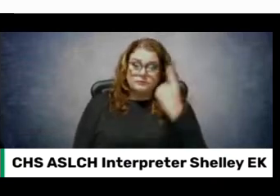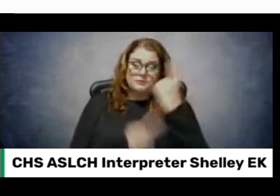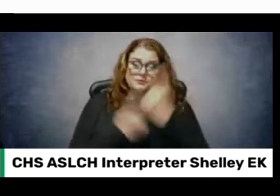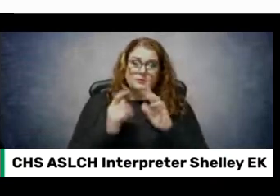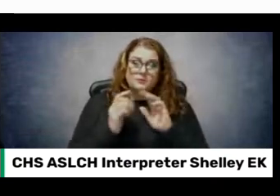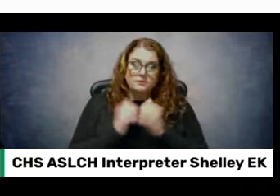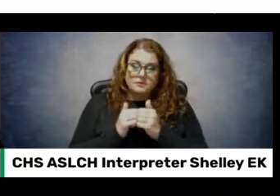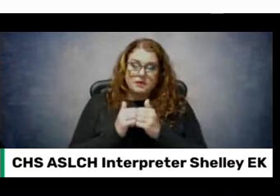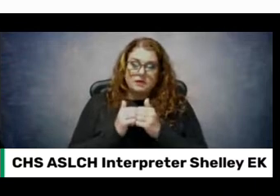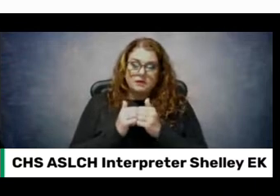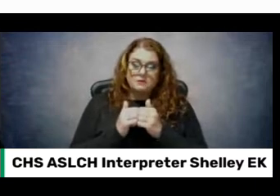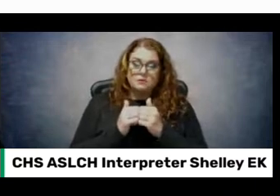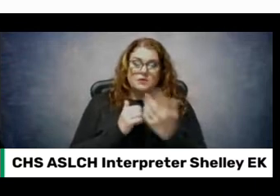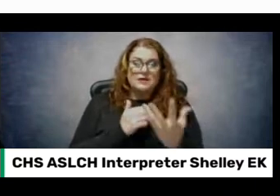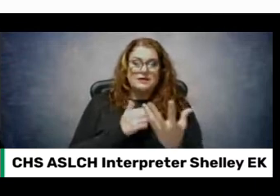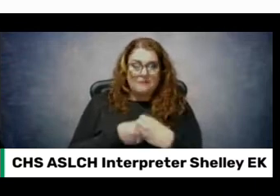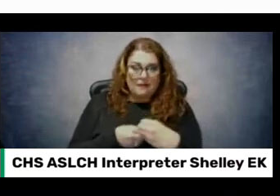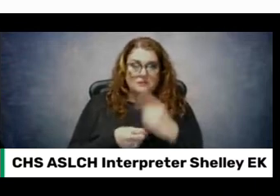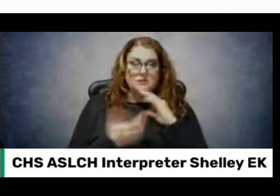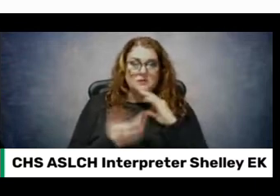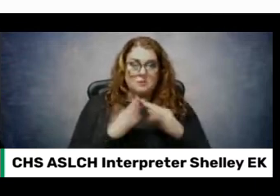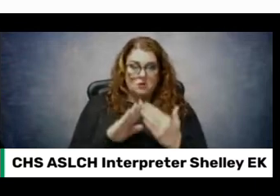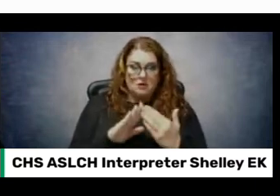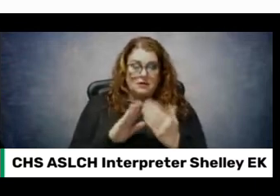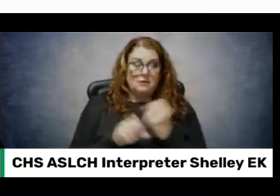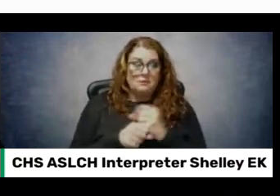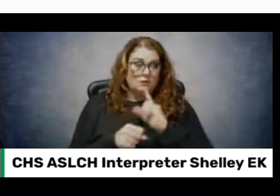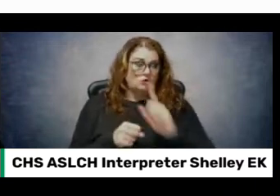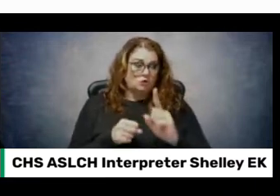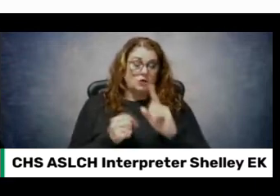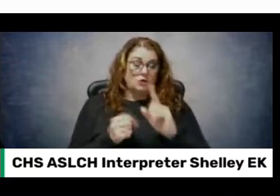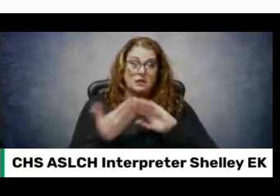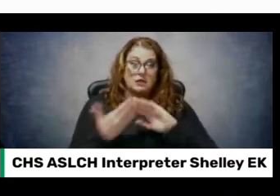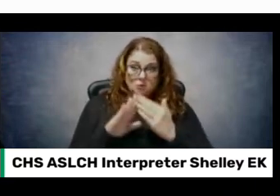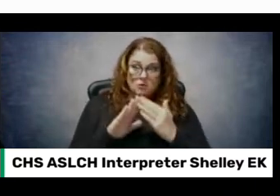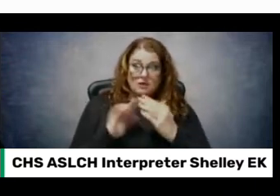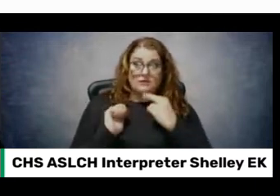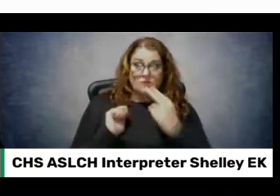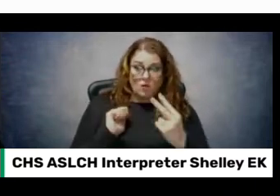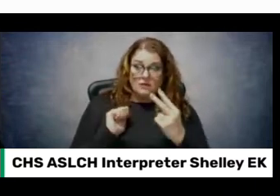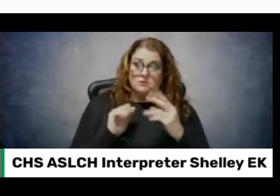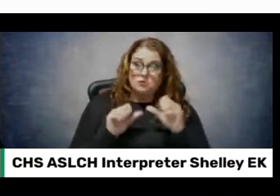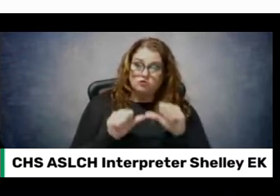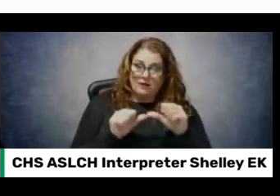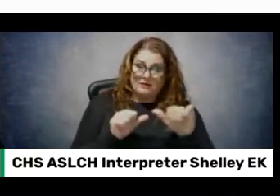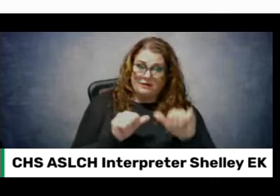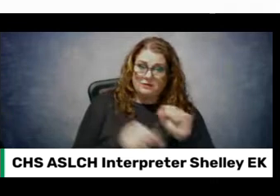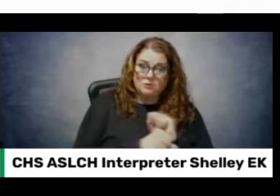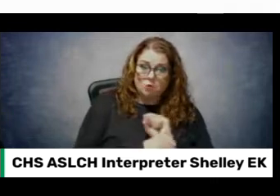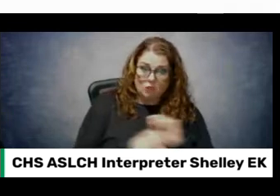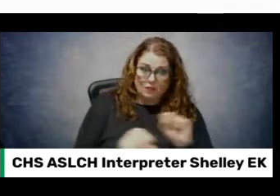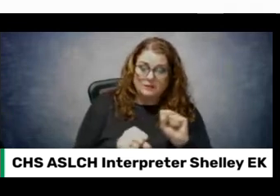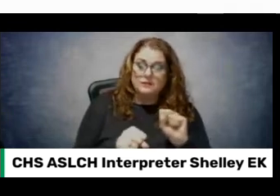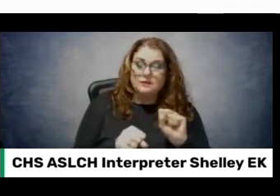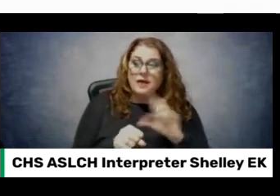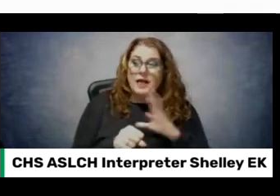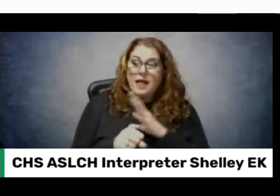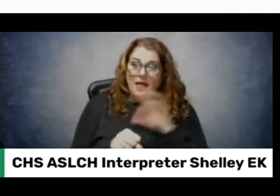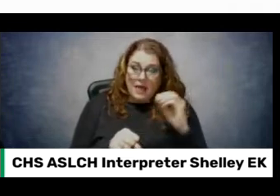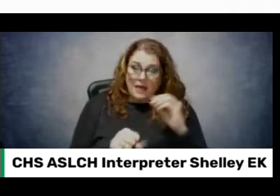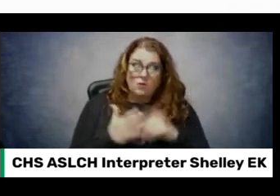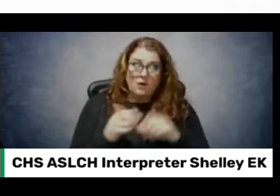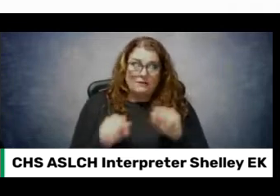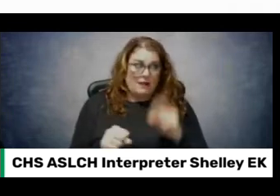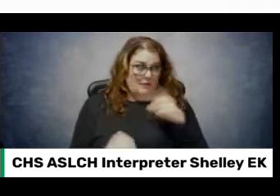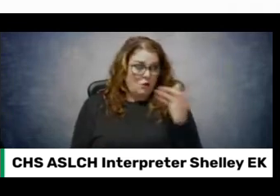we deepen community engagement and continue to make sure that community voice is what's driving this work. And what can that